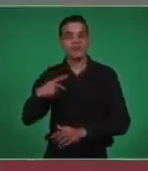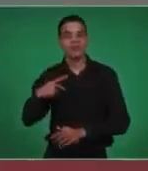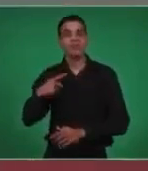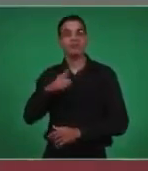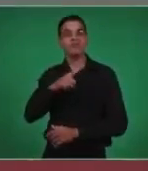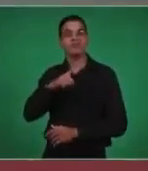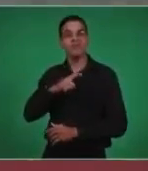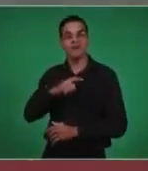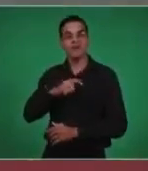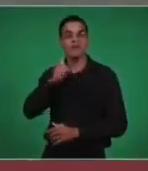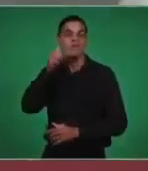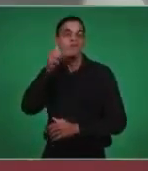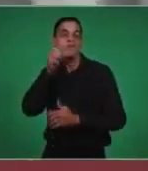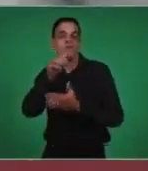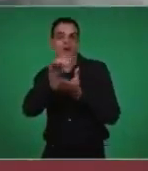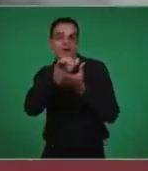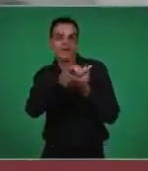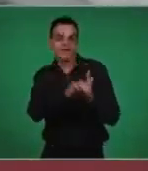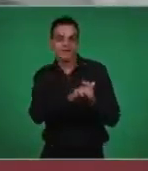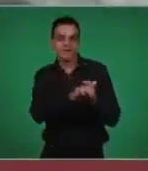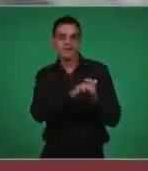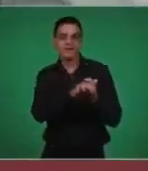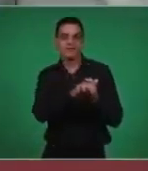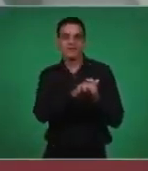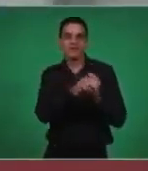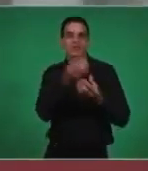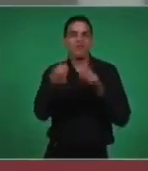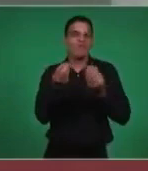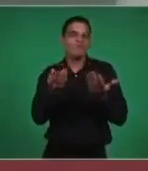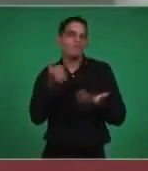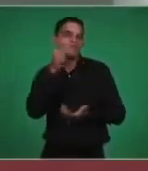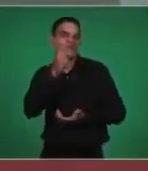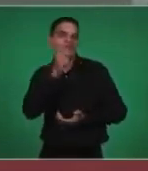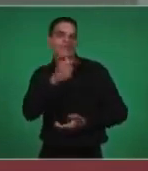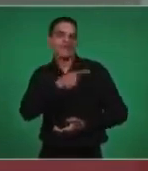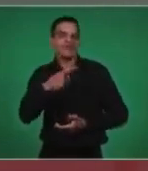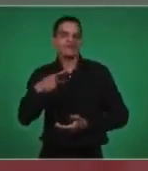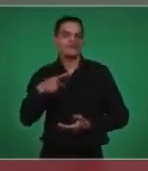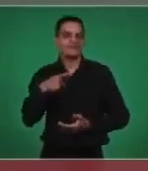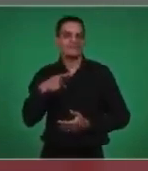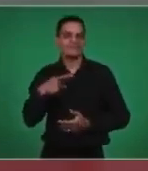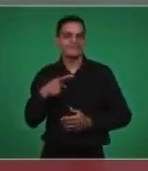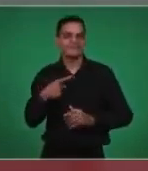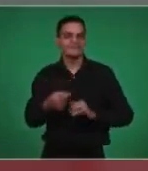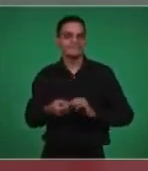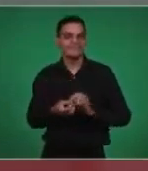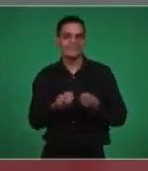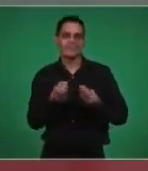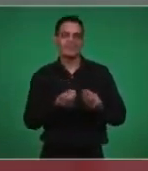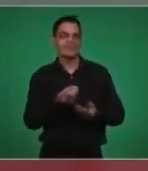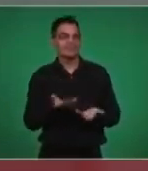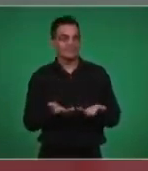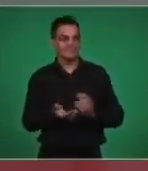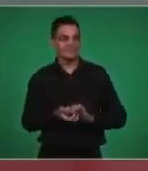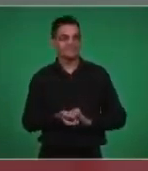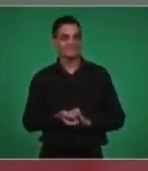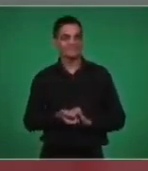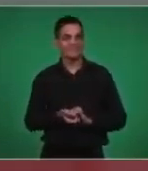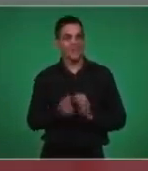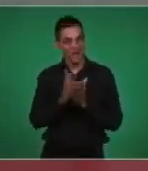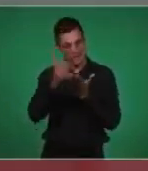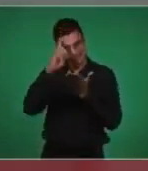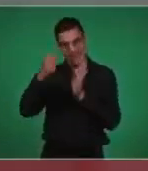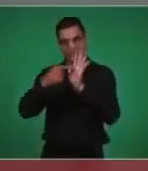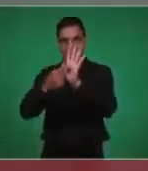they be married, be husband of a single wife. Well, so you cannot be a